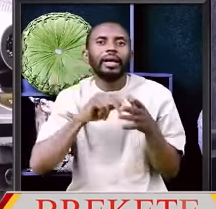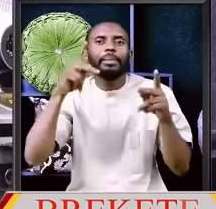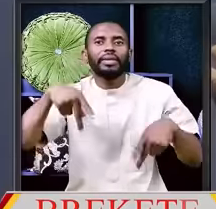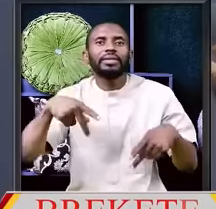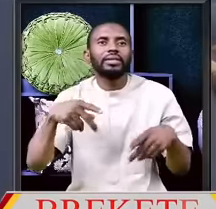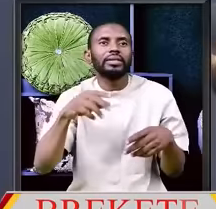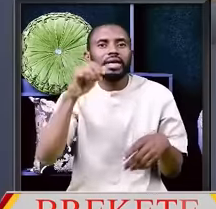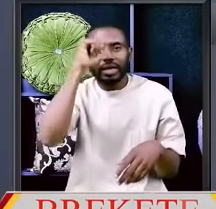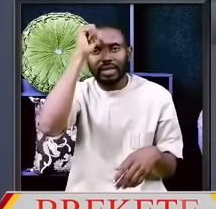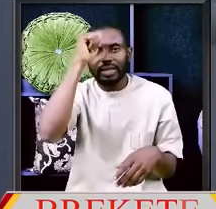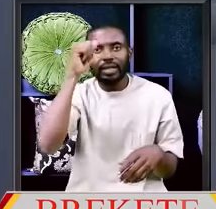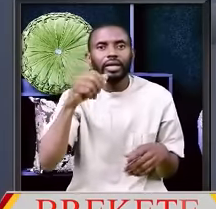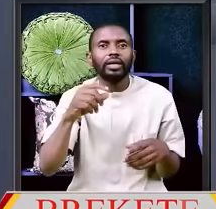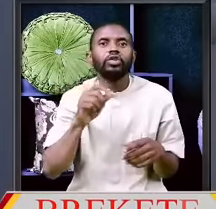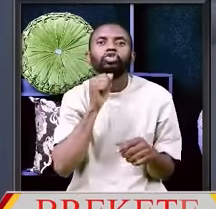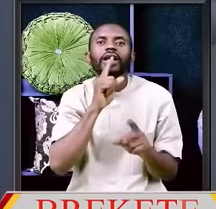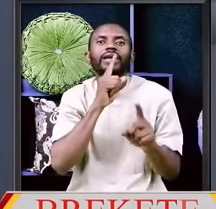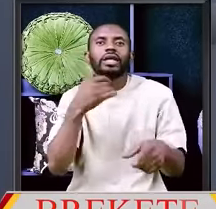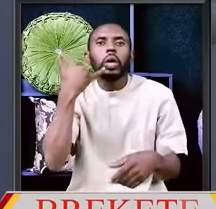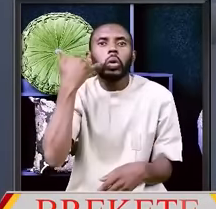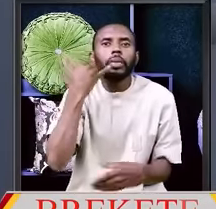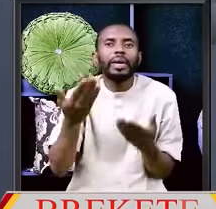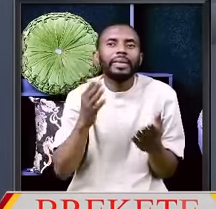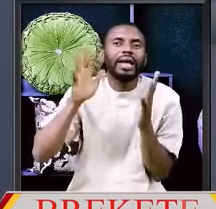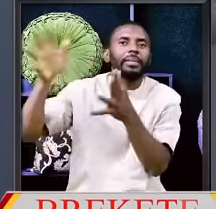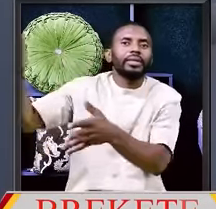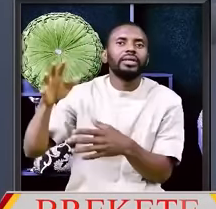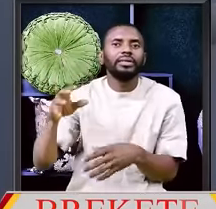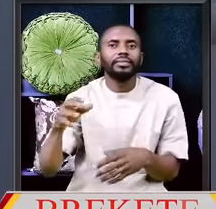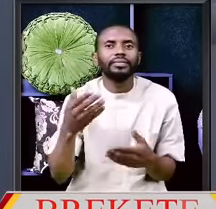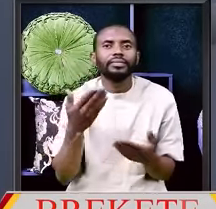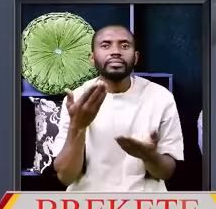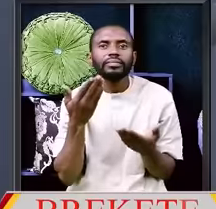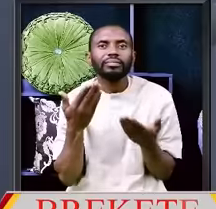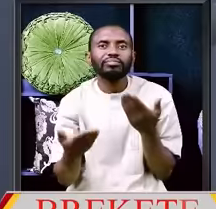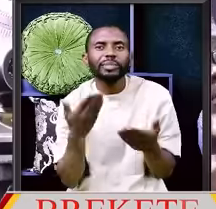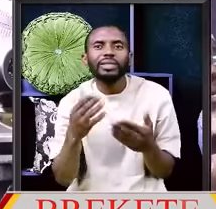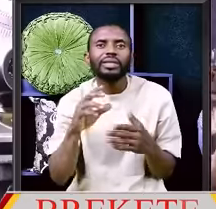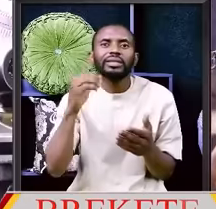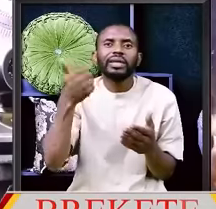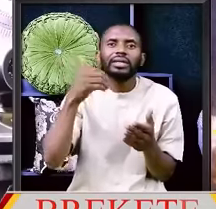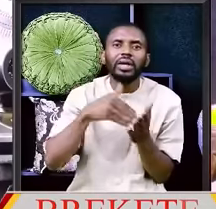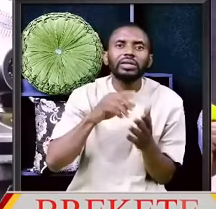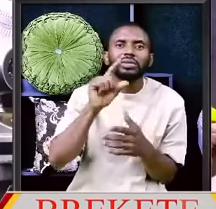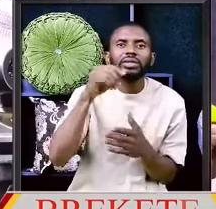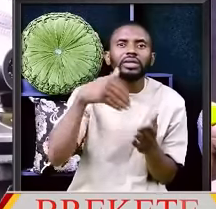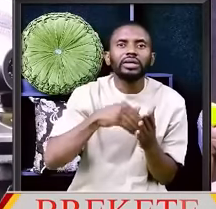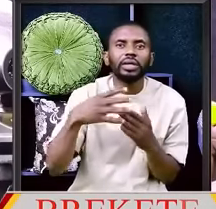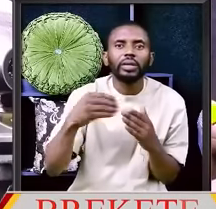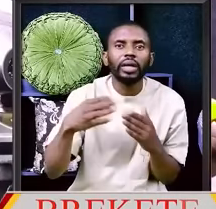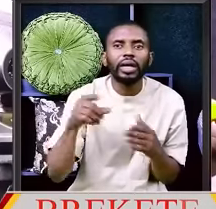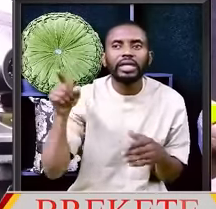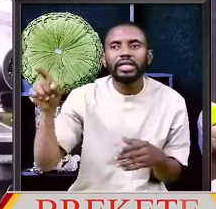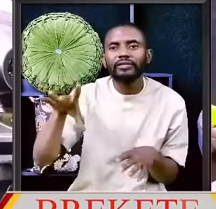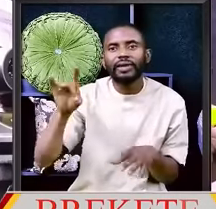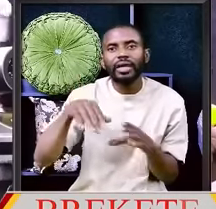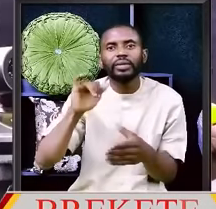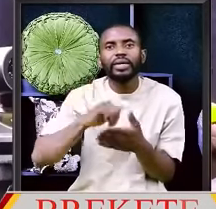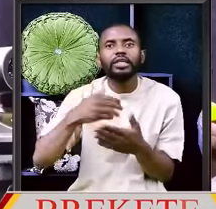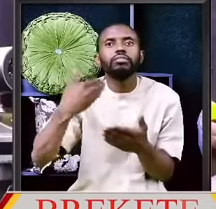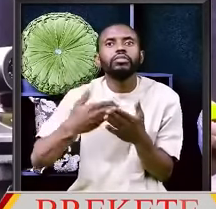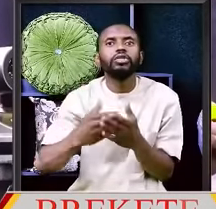say he abandon him. If it be say the individual thinks say na $10,000, $20,000, he can't discover say the money too